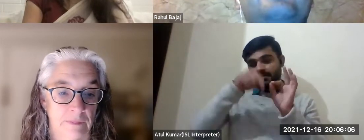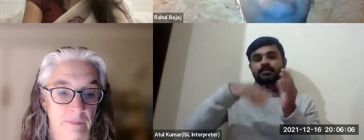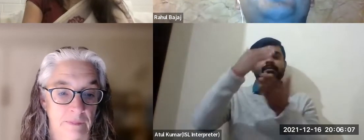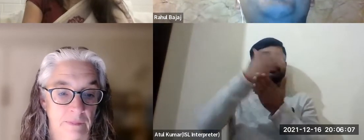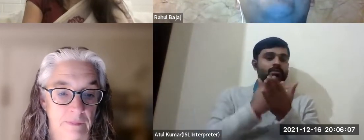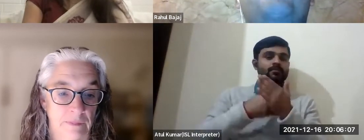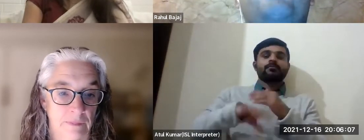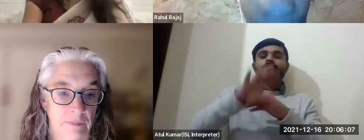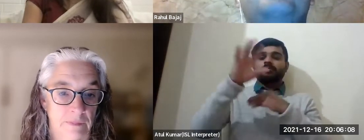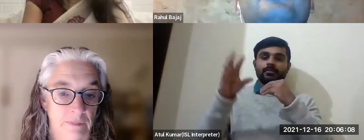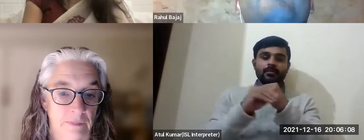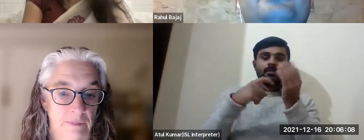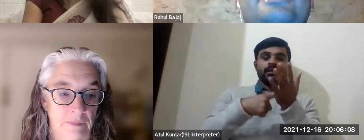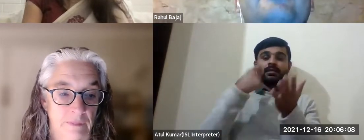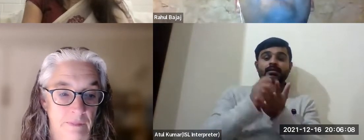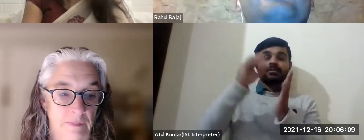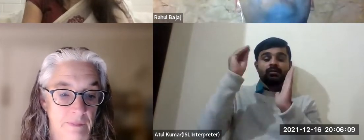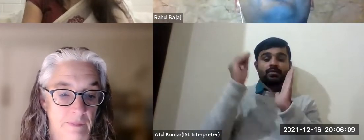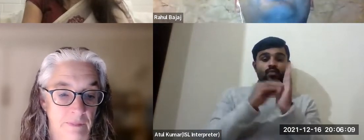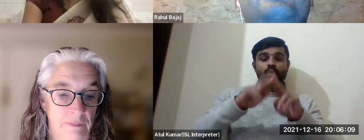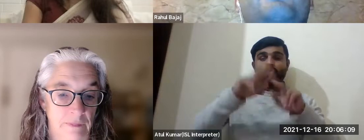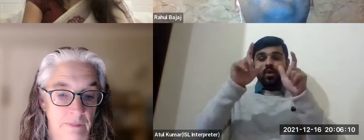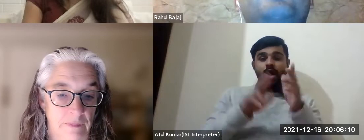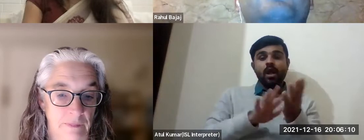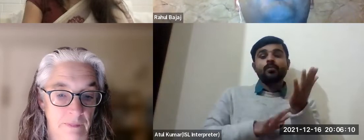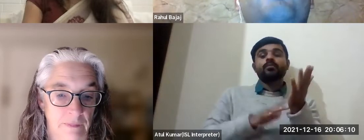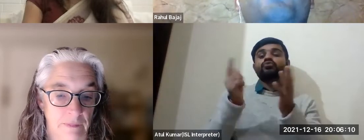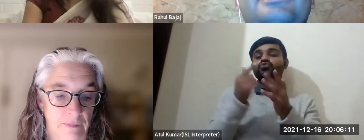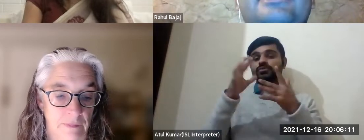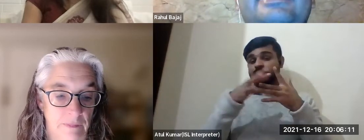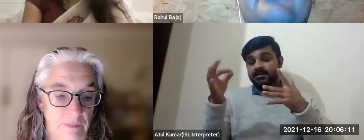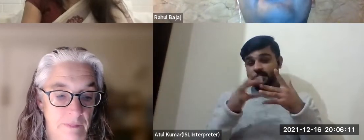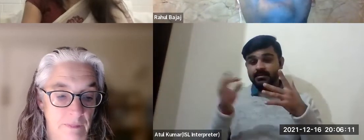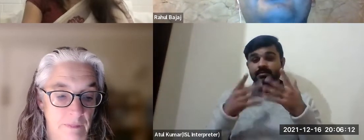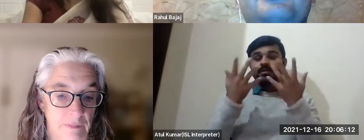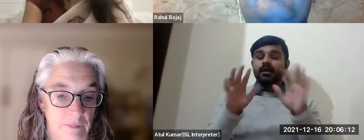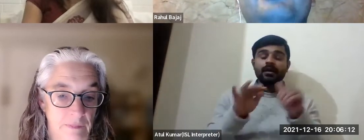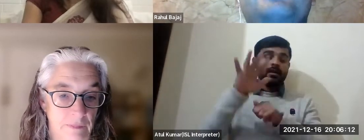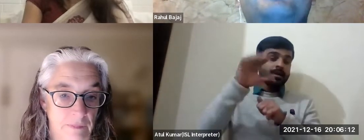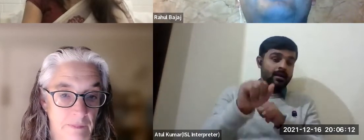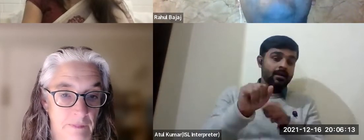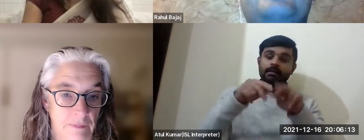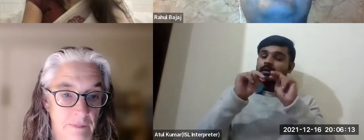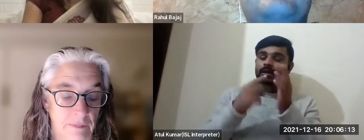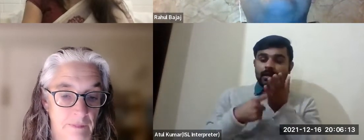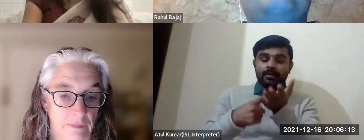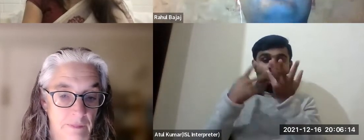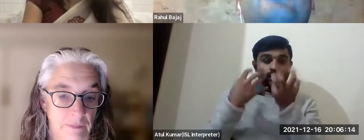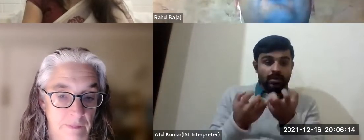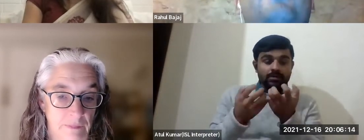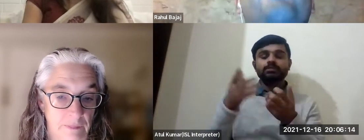In our registration form, we gave users the option to put in any accessibility requests that they might